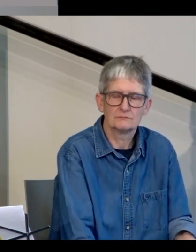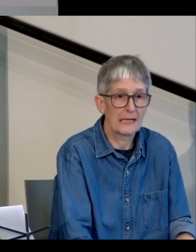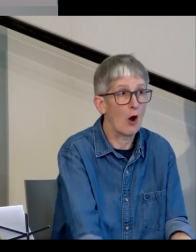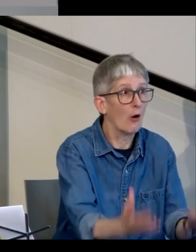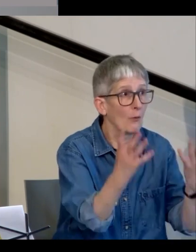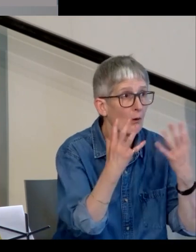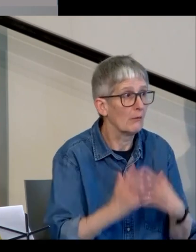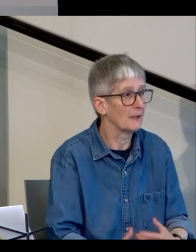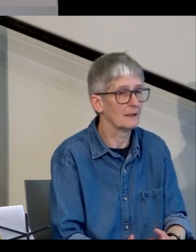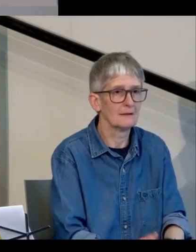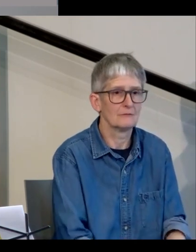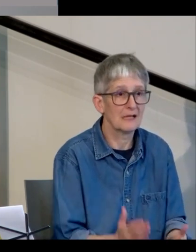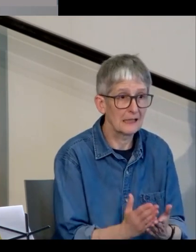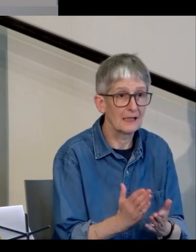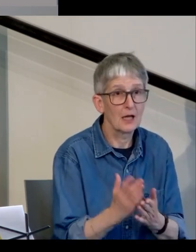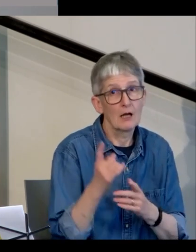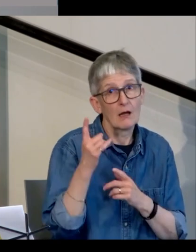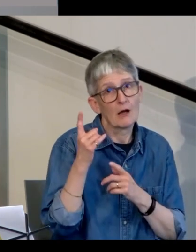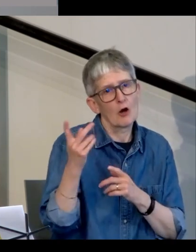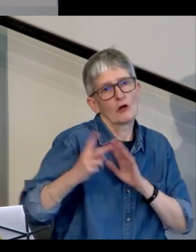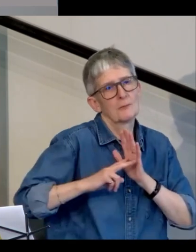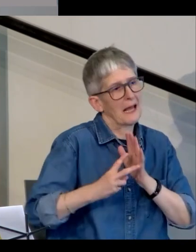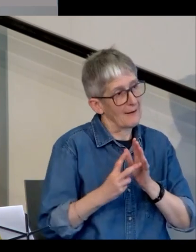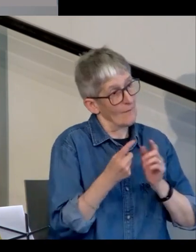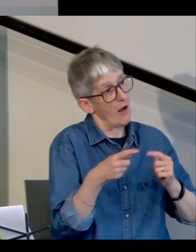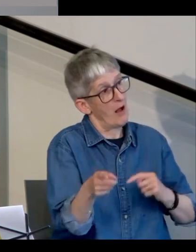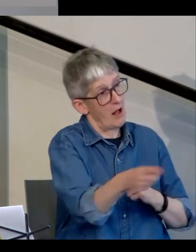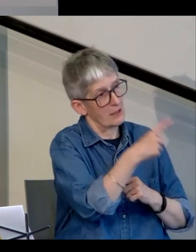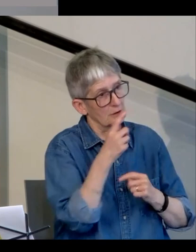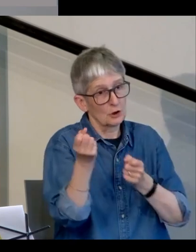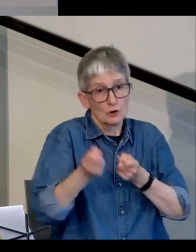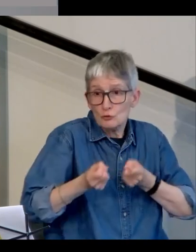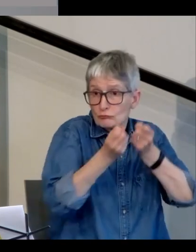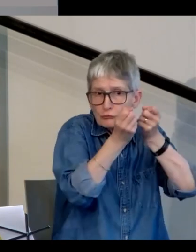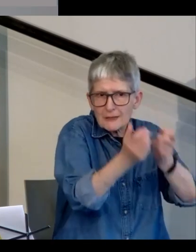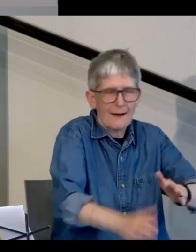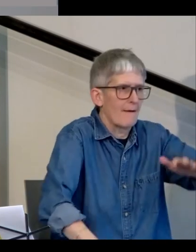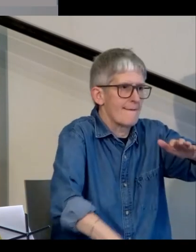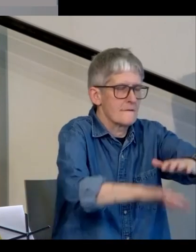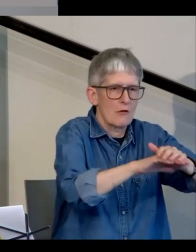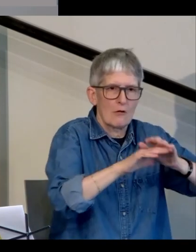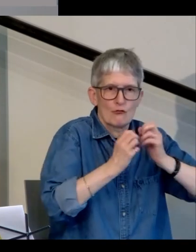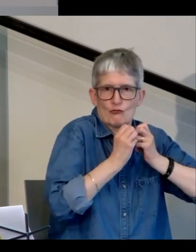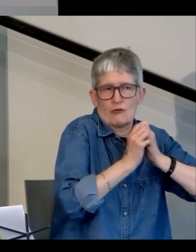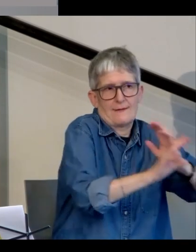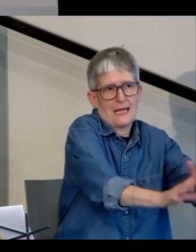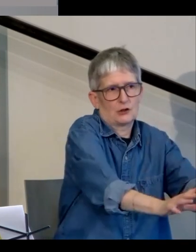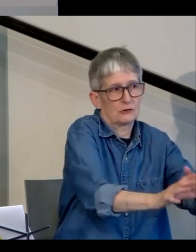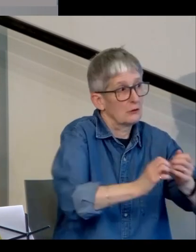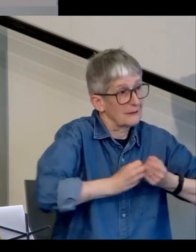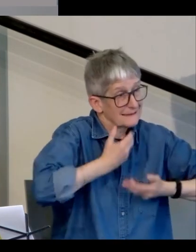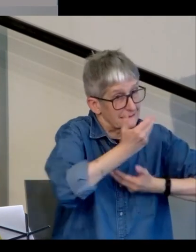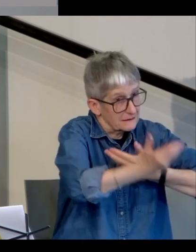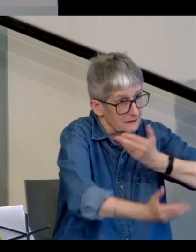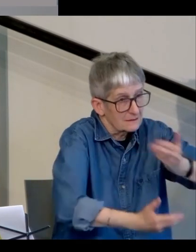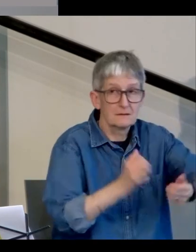overwhelming. God's plan is for us to bring full revelation, full expression